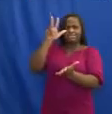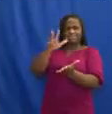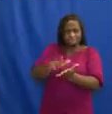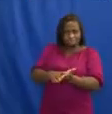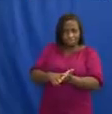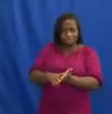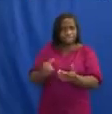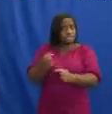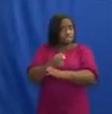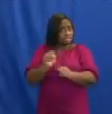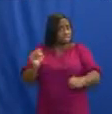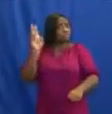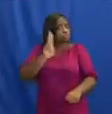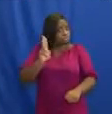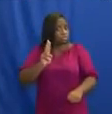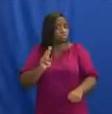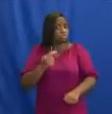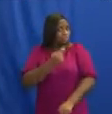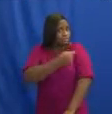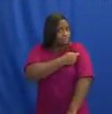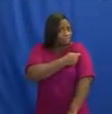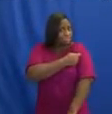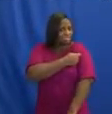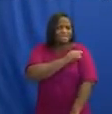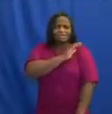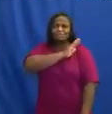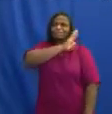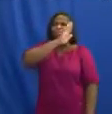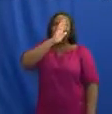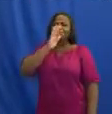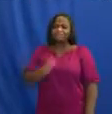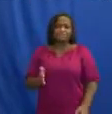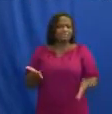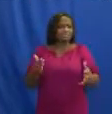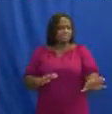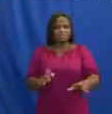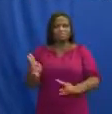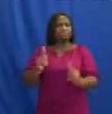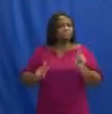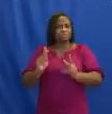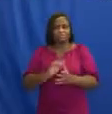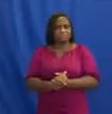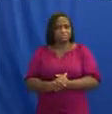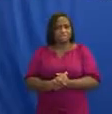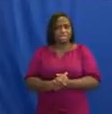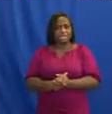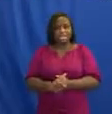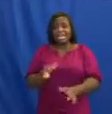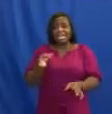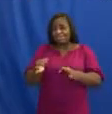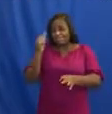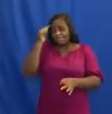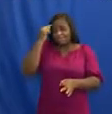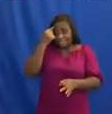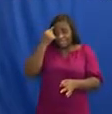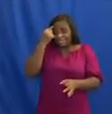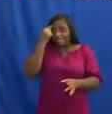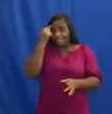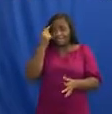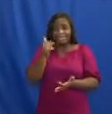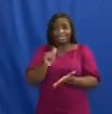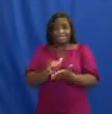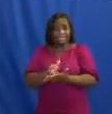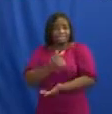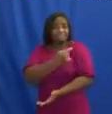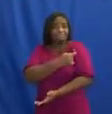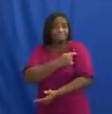use of the vaccine. It will not do so if it had any reservations about